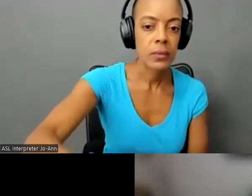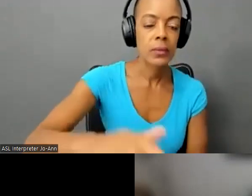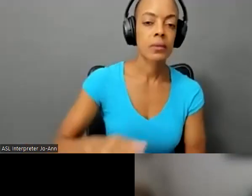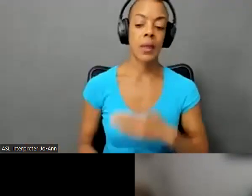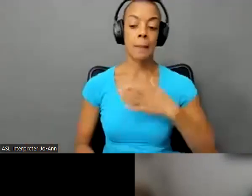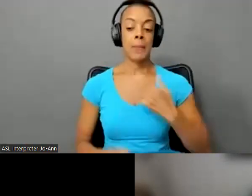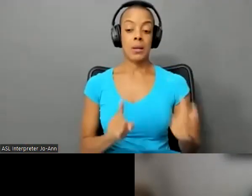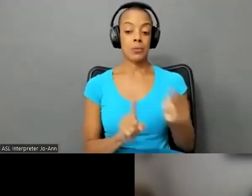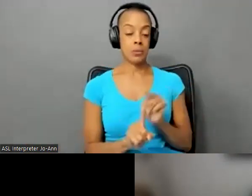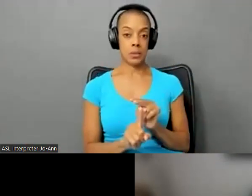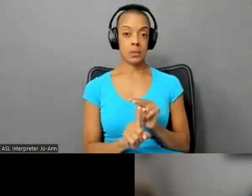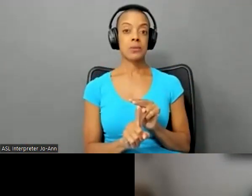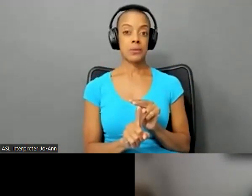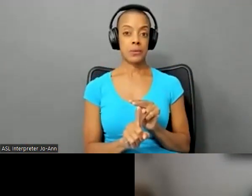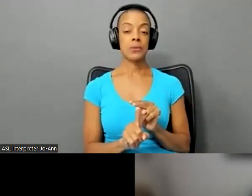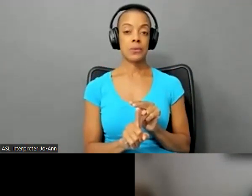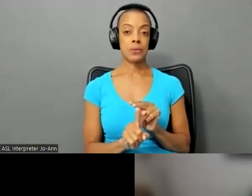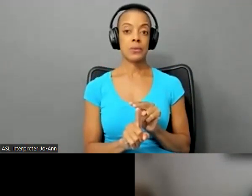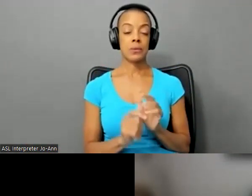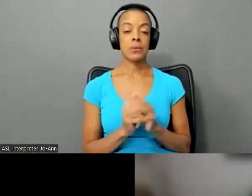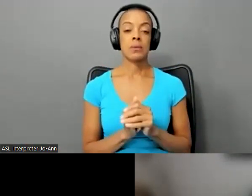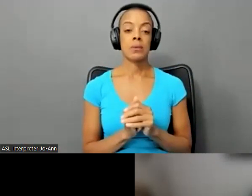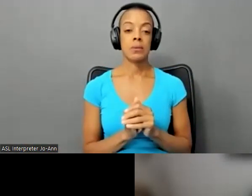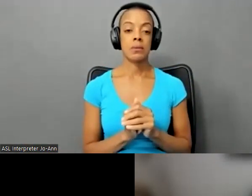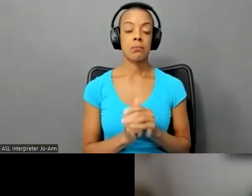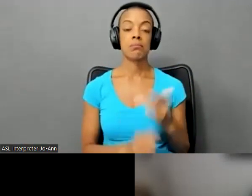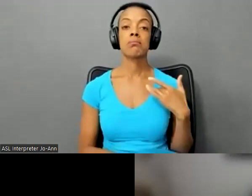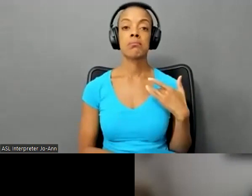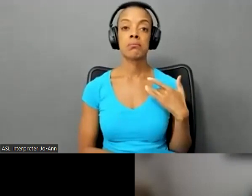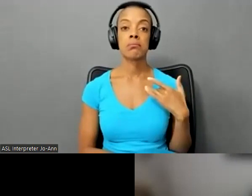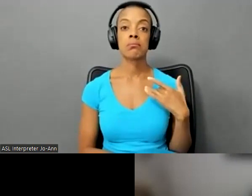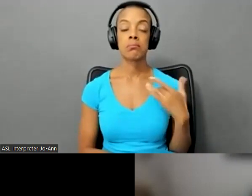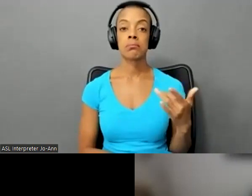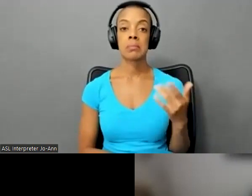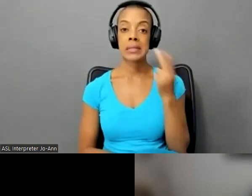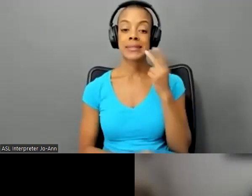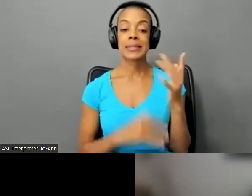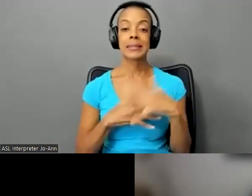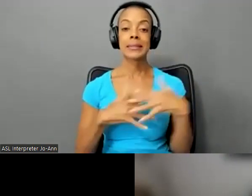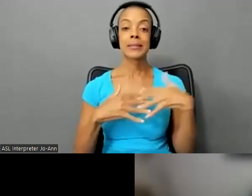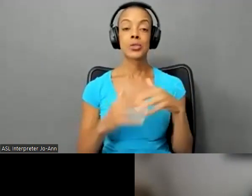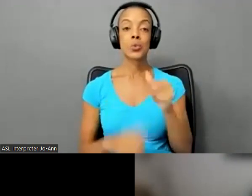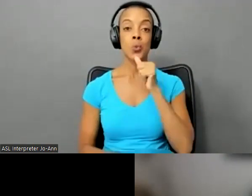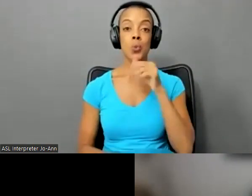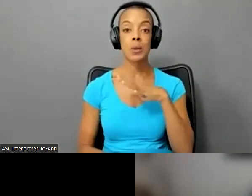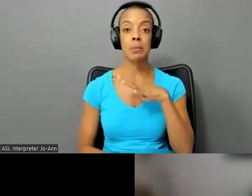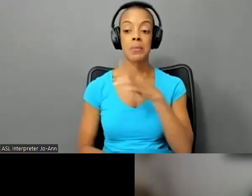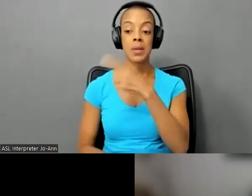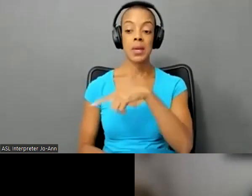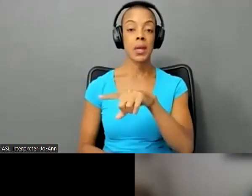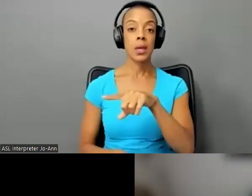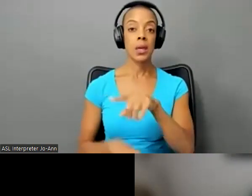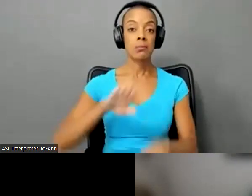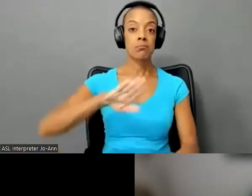folks at ONWA's perspective, we typically still are seeing Indigenous women not represented